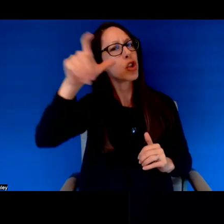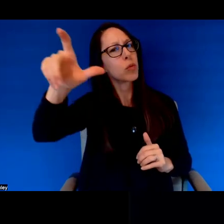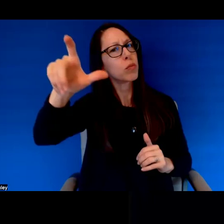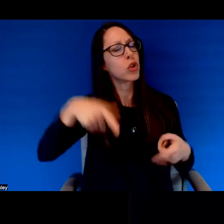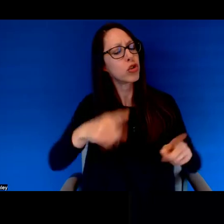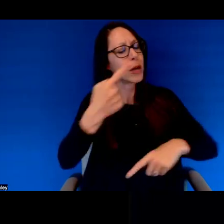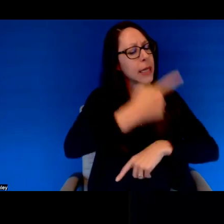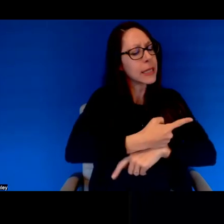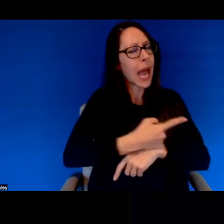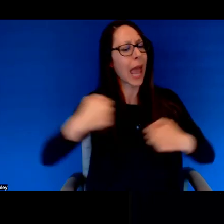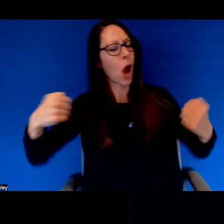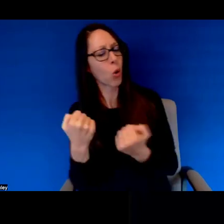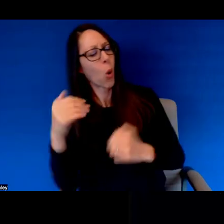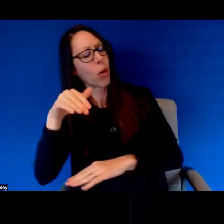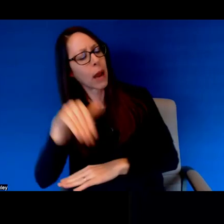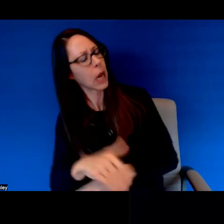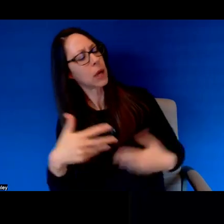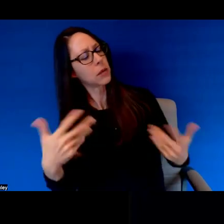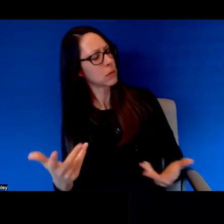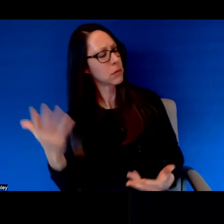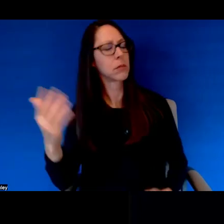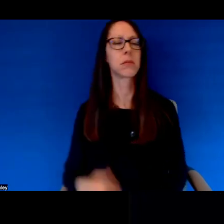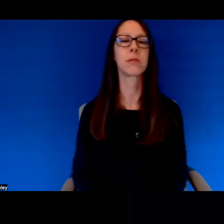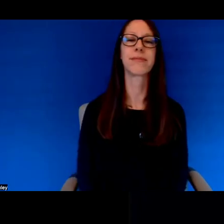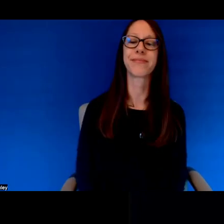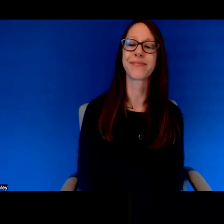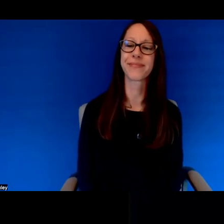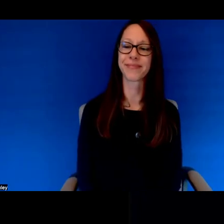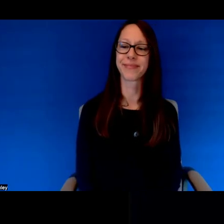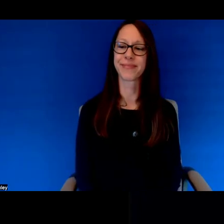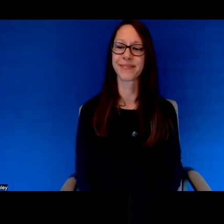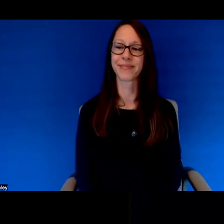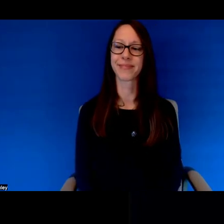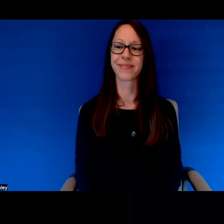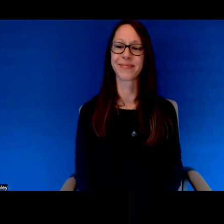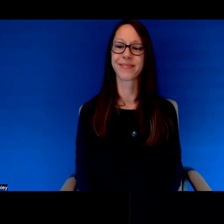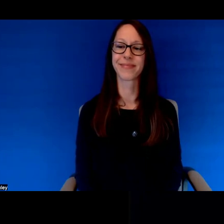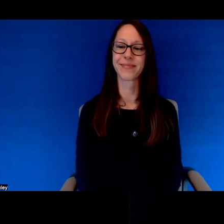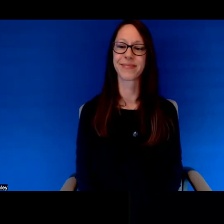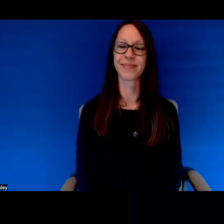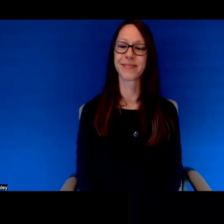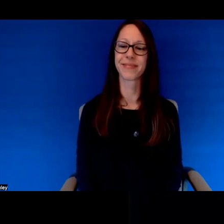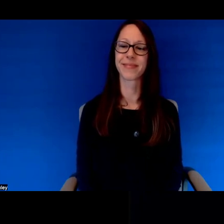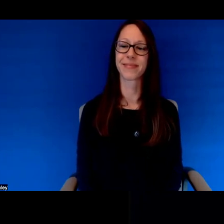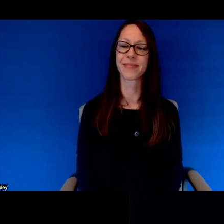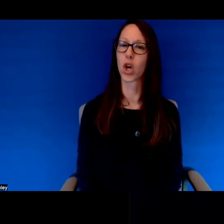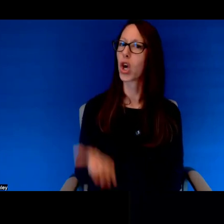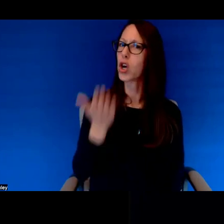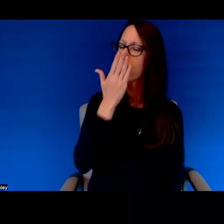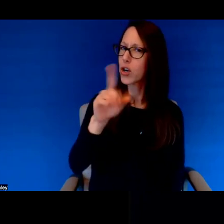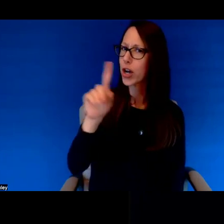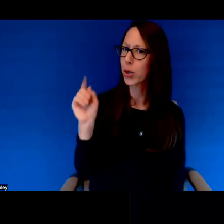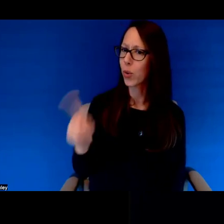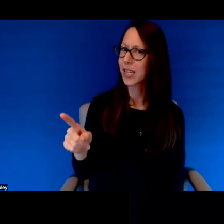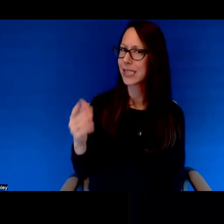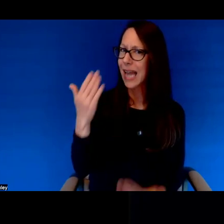does it get during its night? You know, that is a really, really good question. I'm not sure about